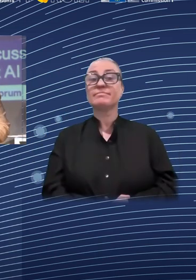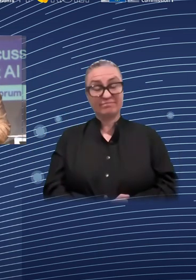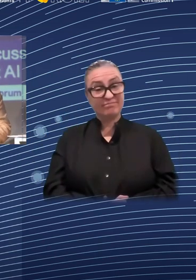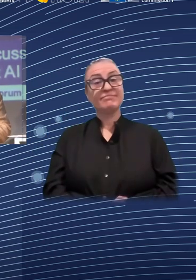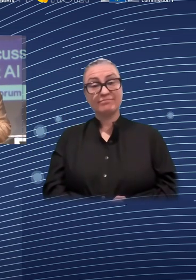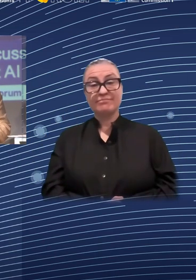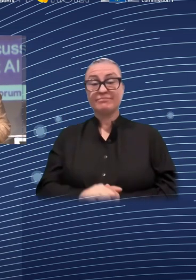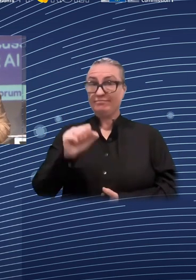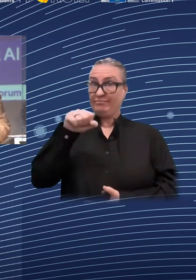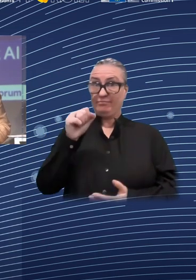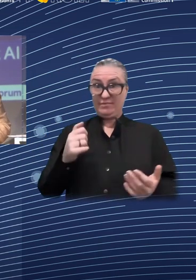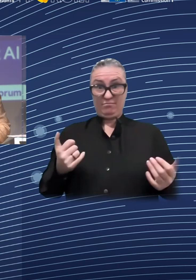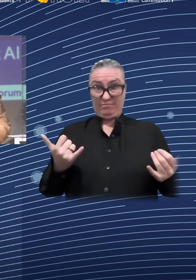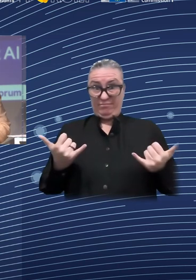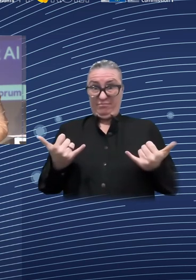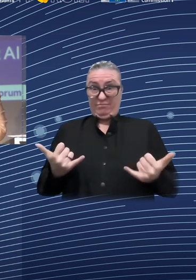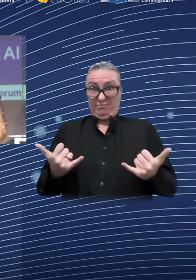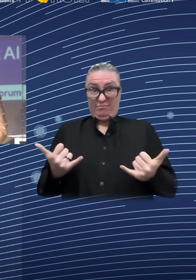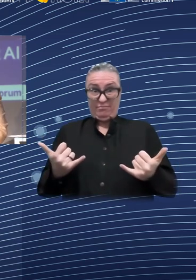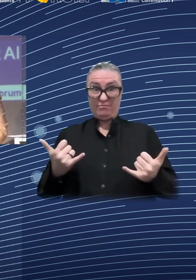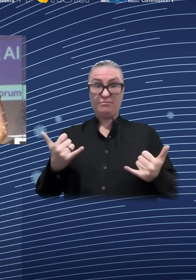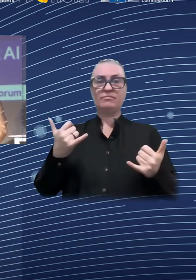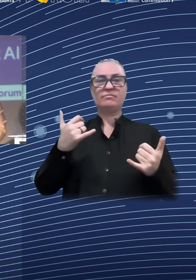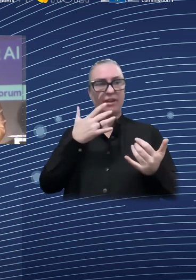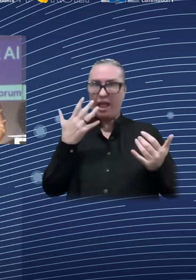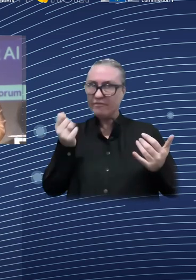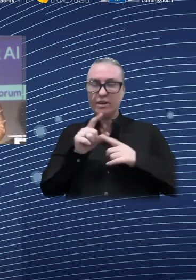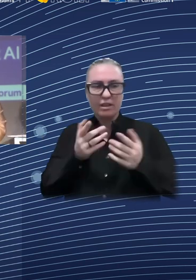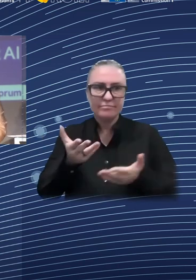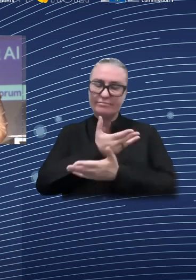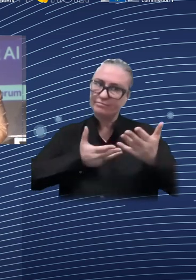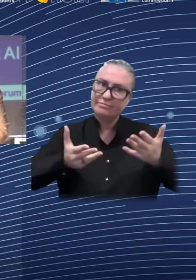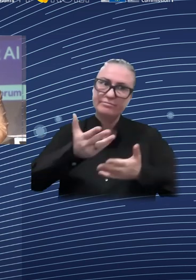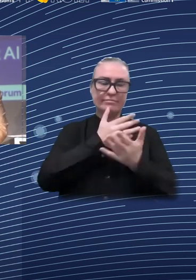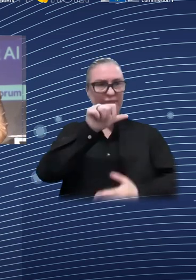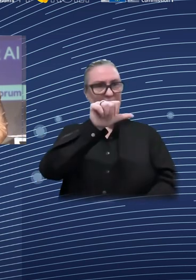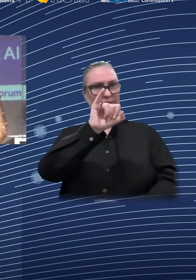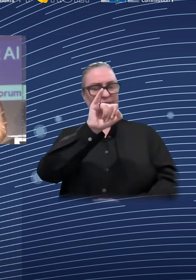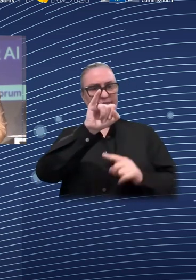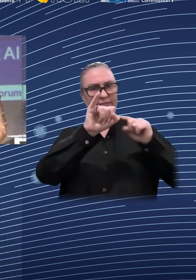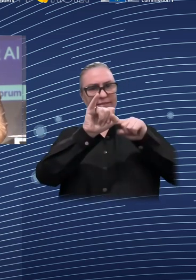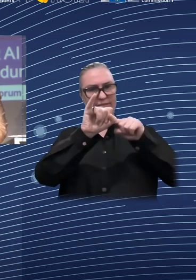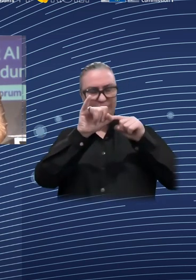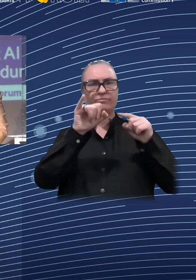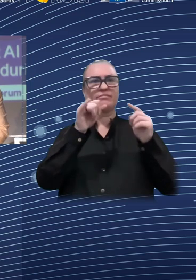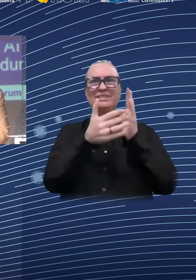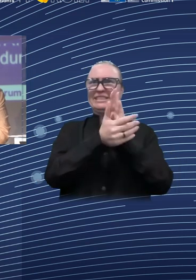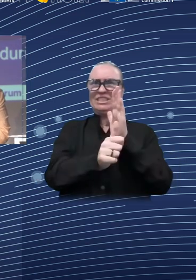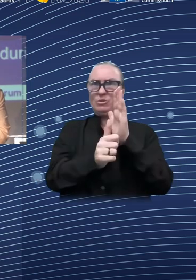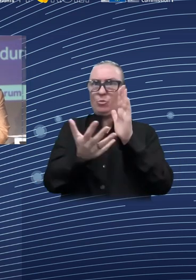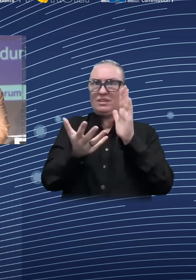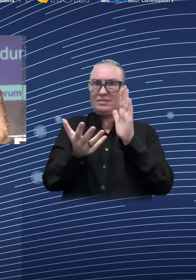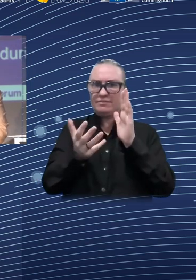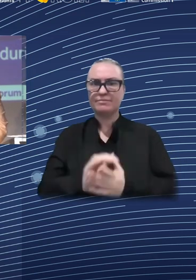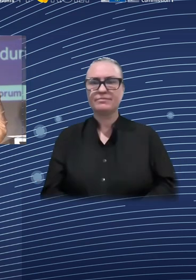maybe this is something that I really didn't like during those days, that when we mentioned AI in one sentence, the next sentence is